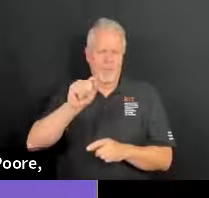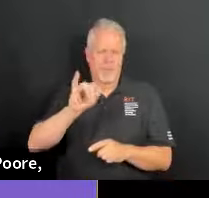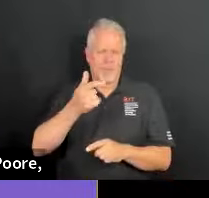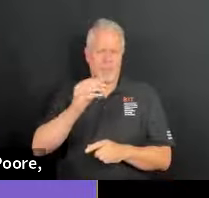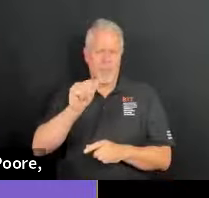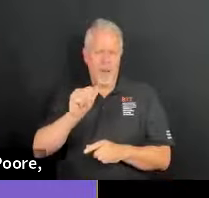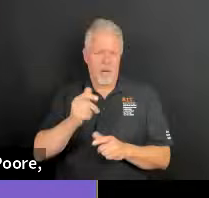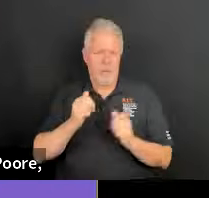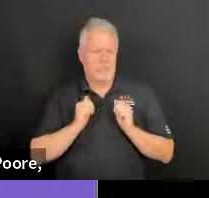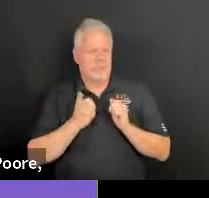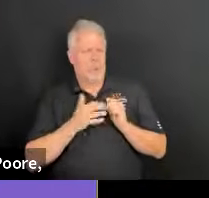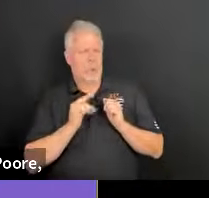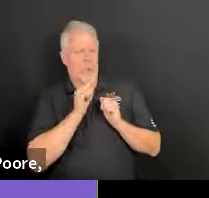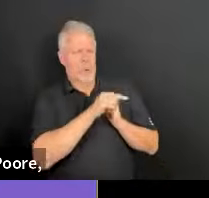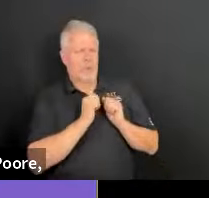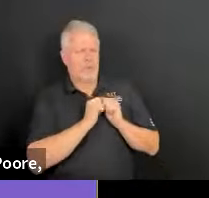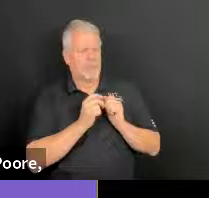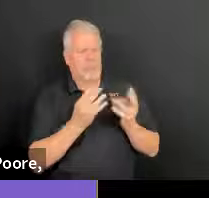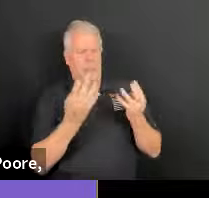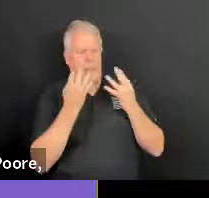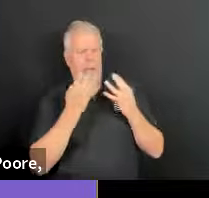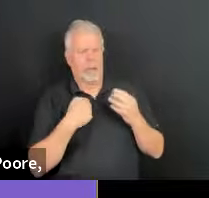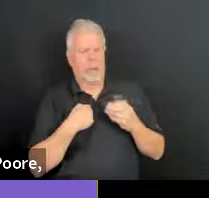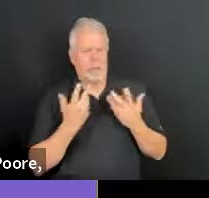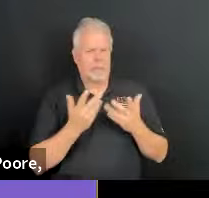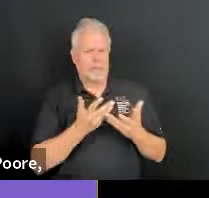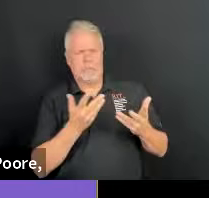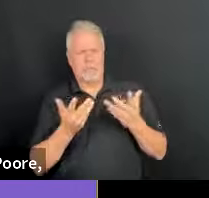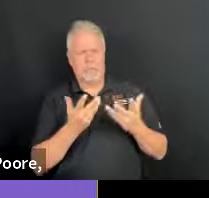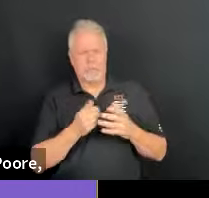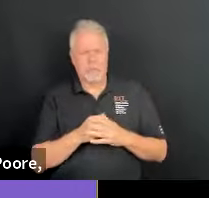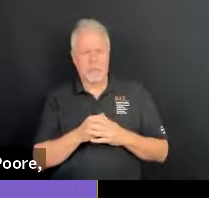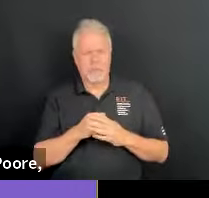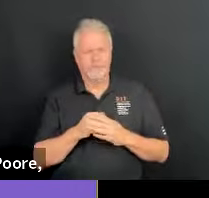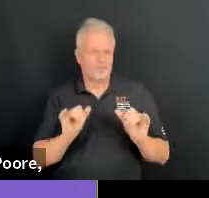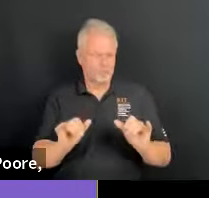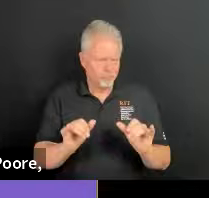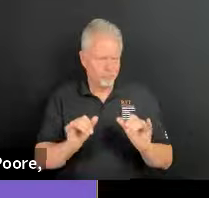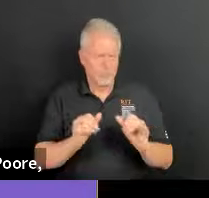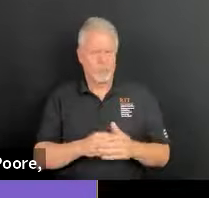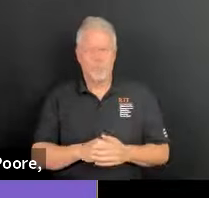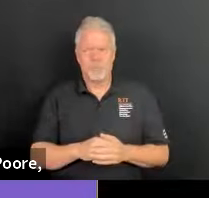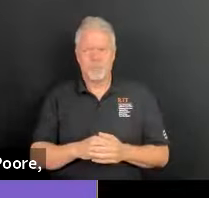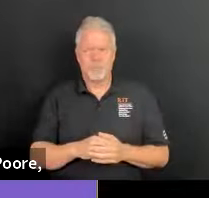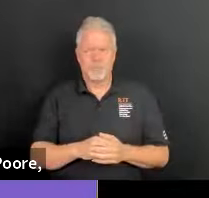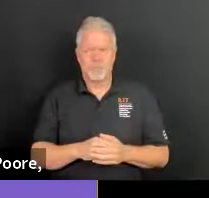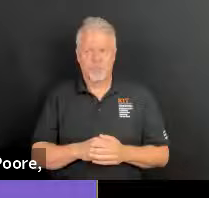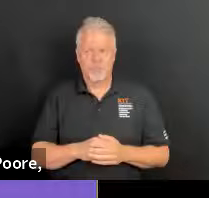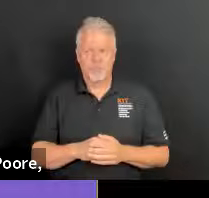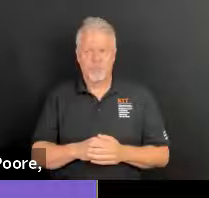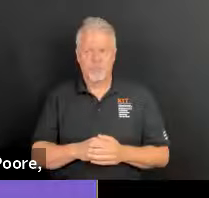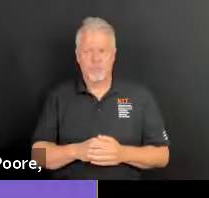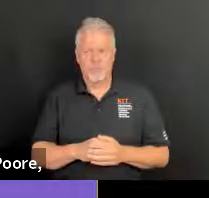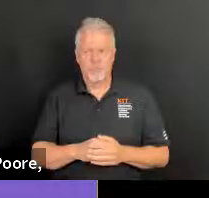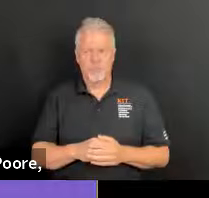my opinion, would be the insurance, And also when you go to that, you go into a group and now you're stigmatized because others are looking at